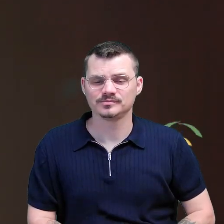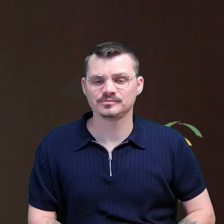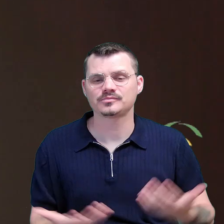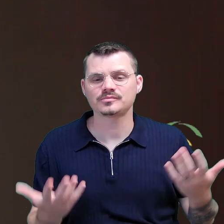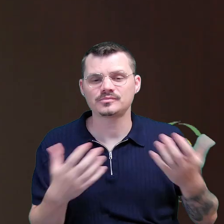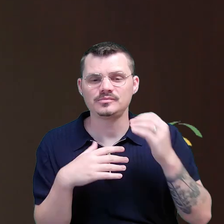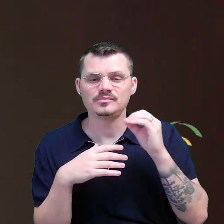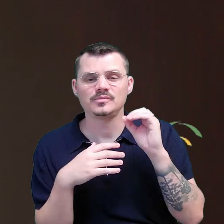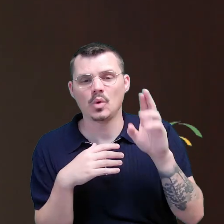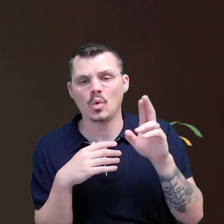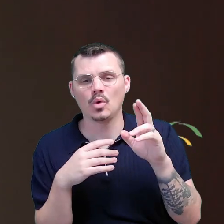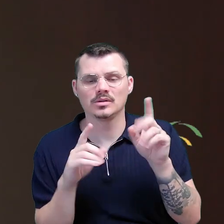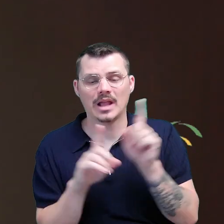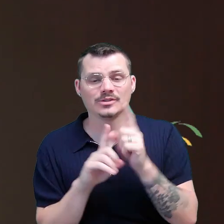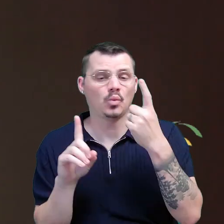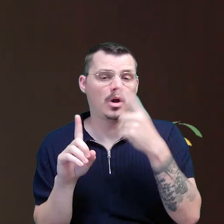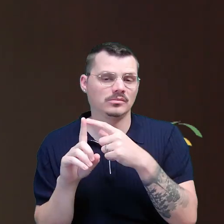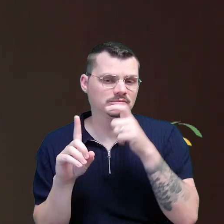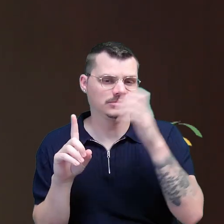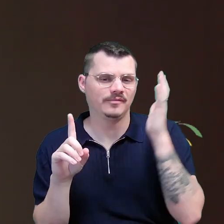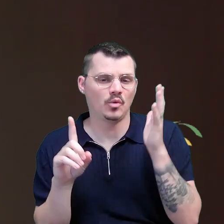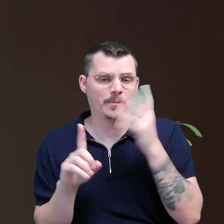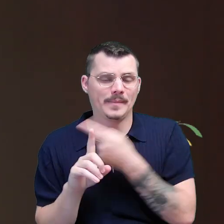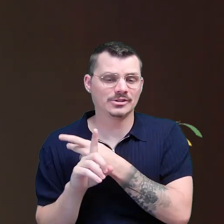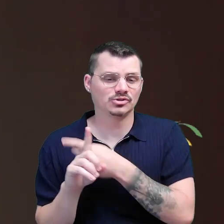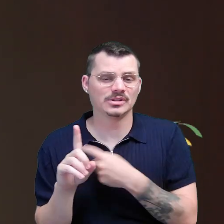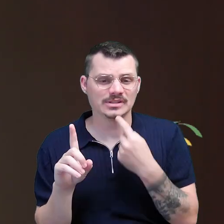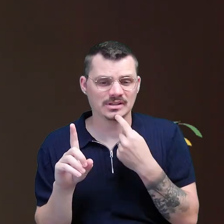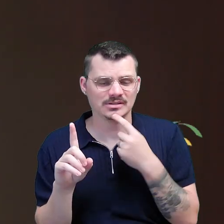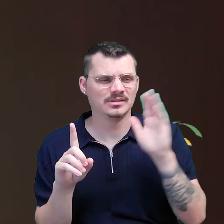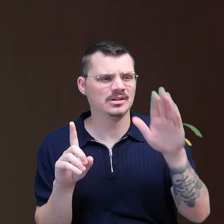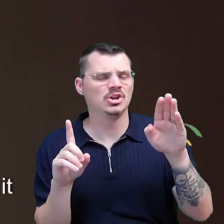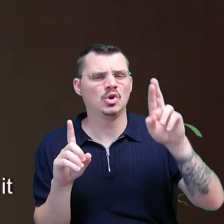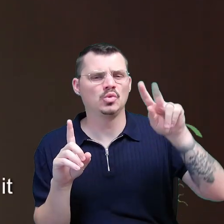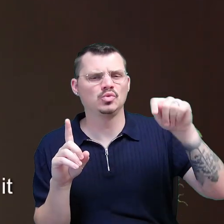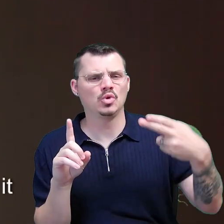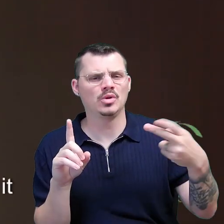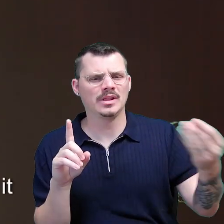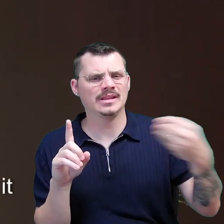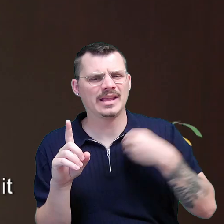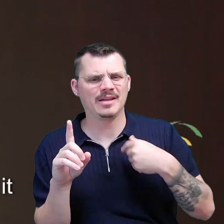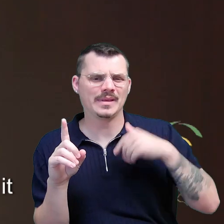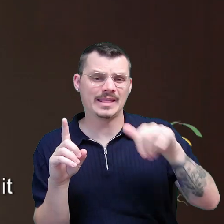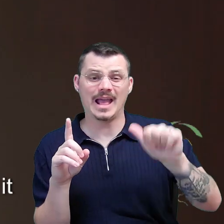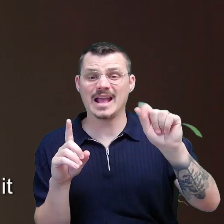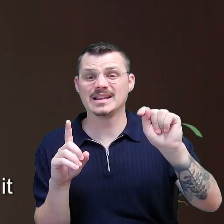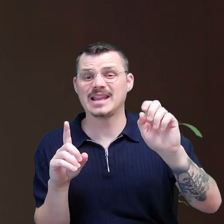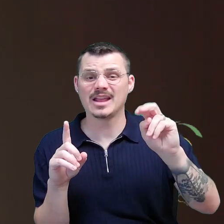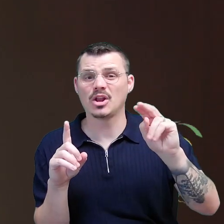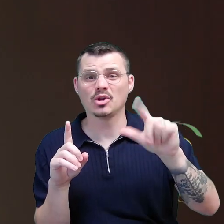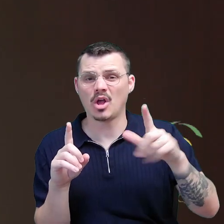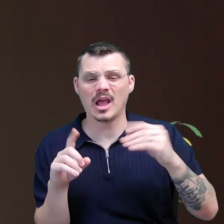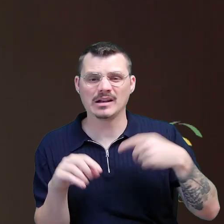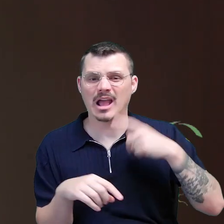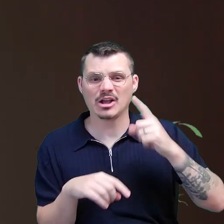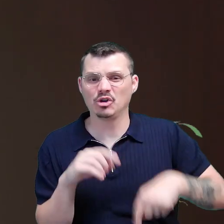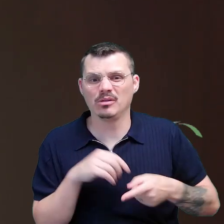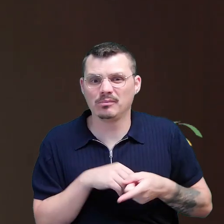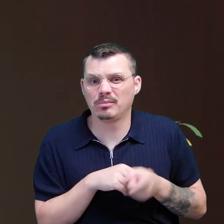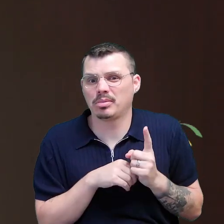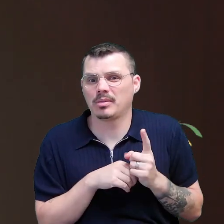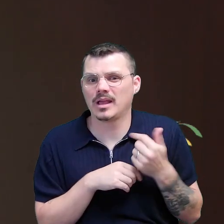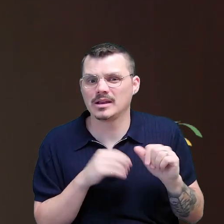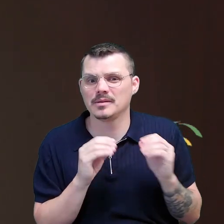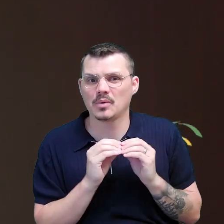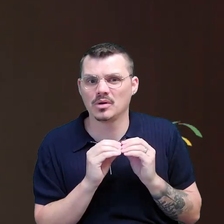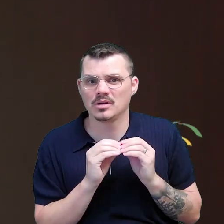or as one former patient of mine said, Ruth gave me that atenolol and I couldn't get it up ever again. And